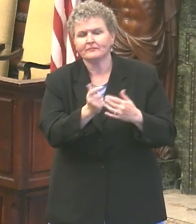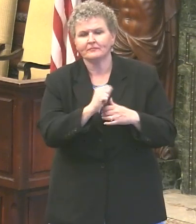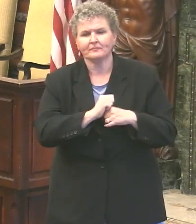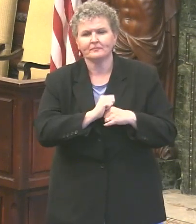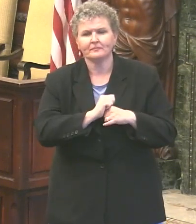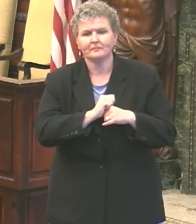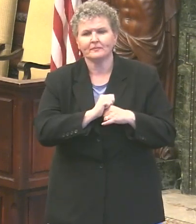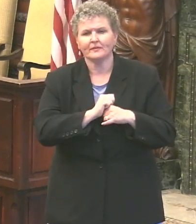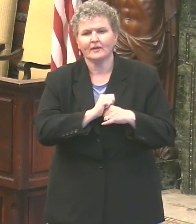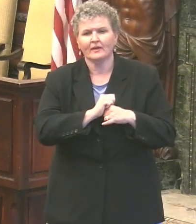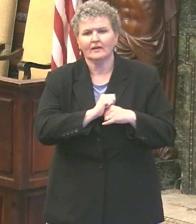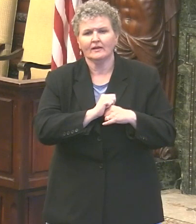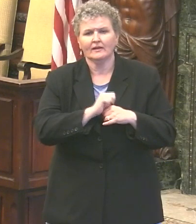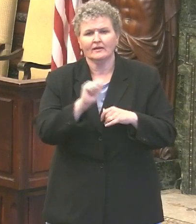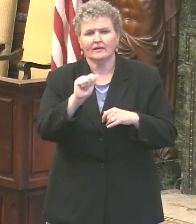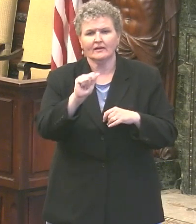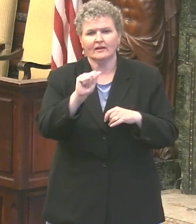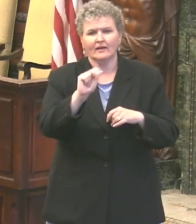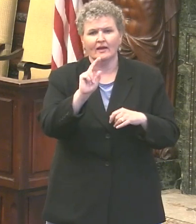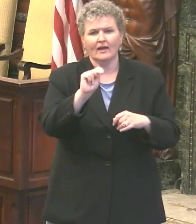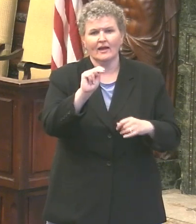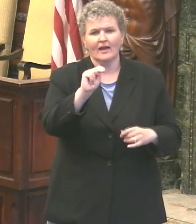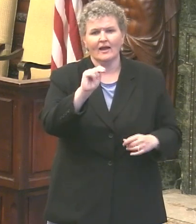Argenis Figueroa of Univision.